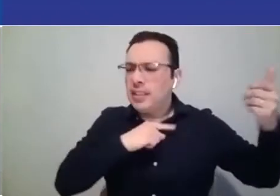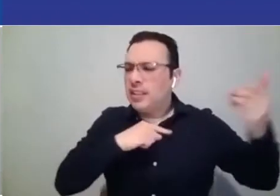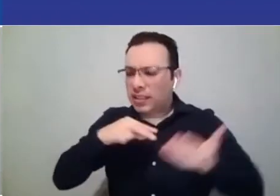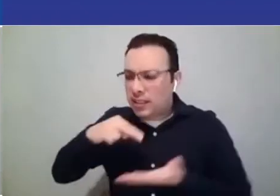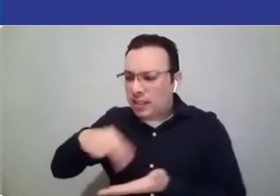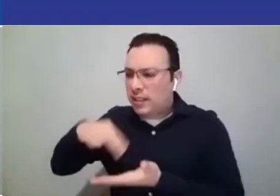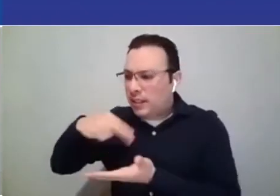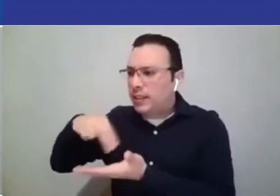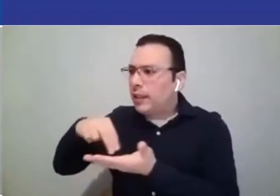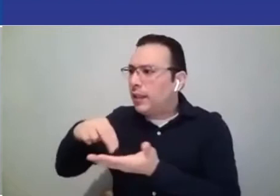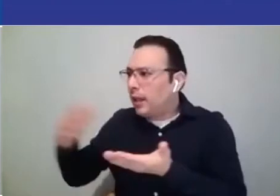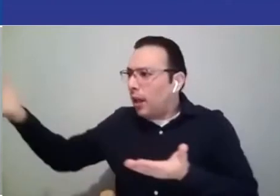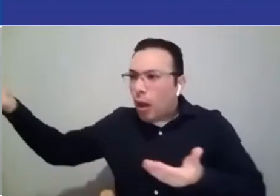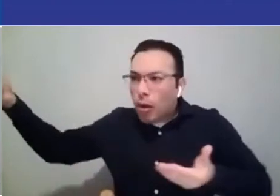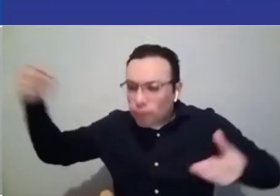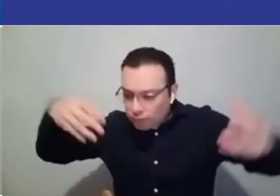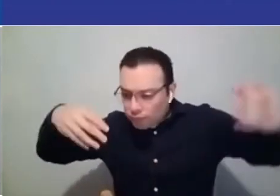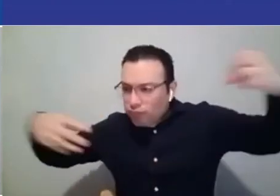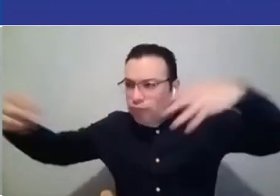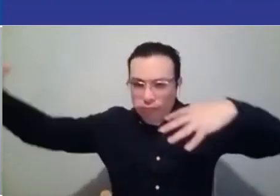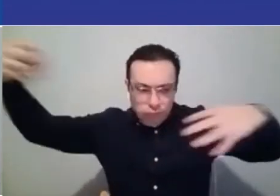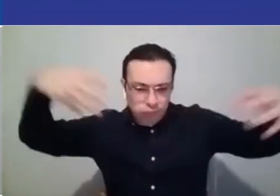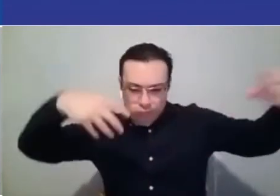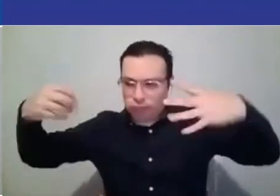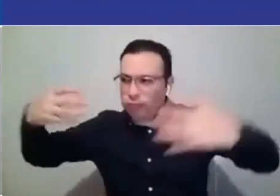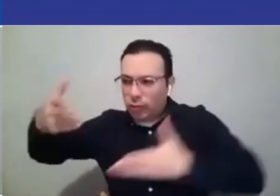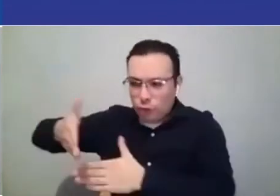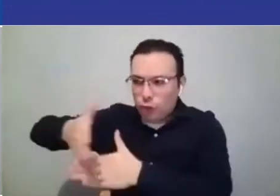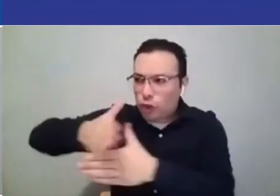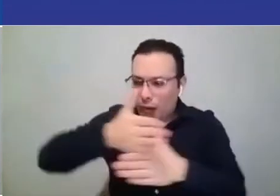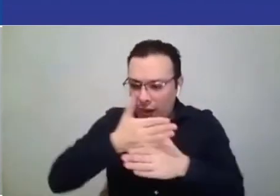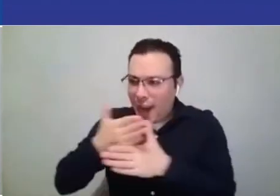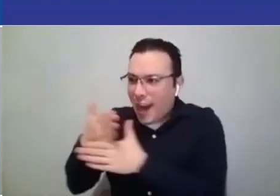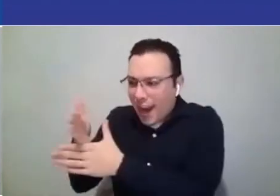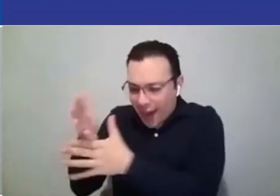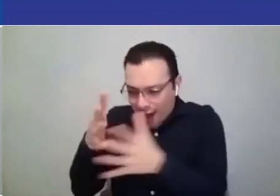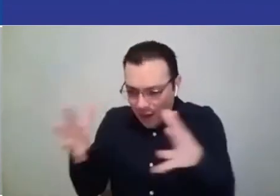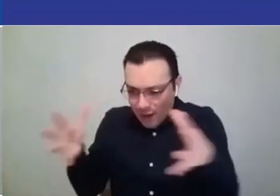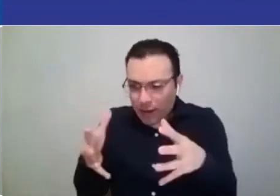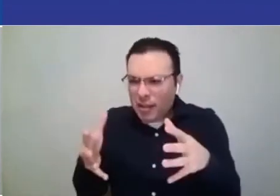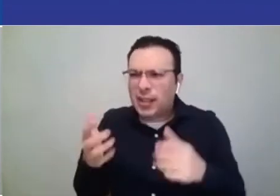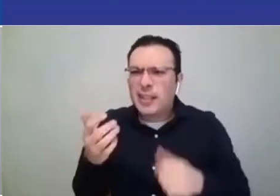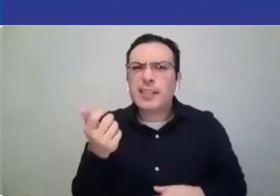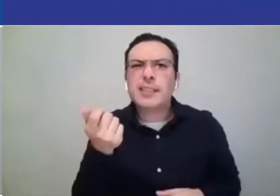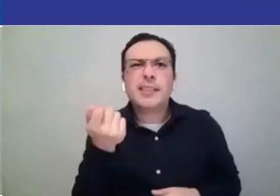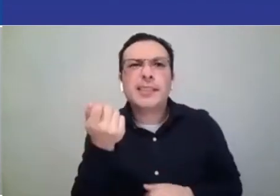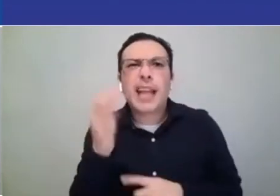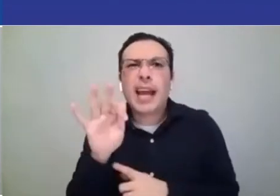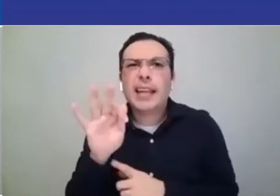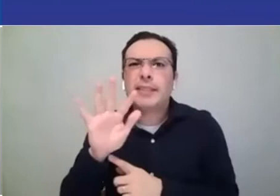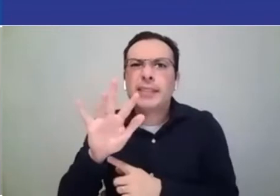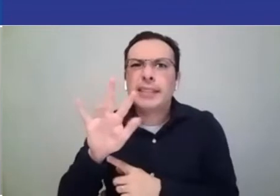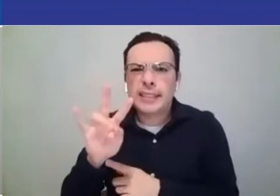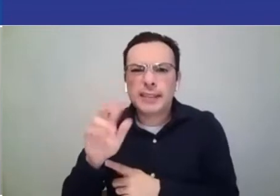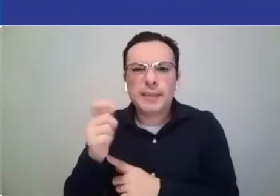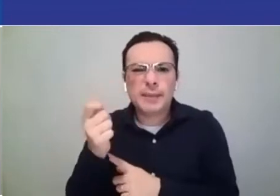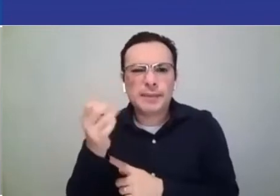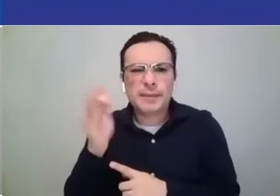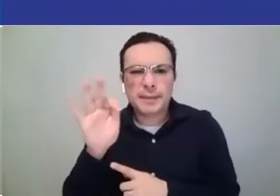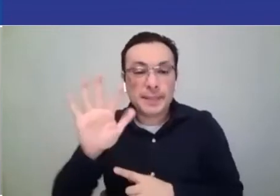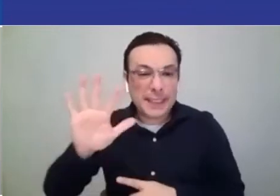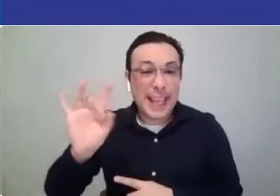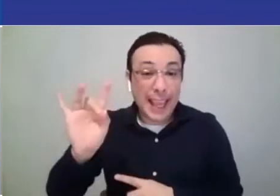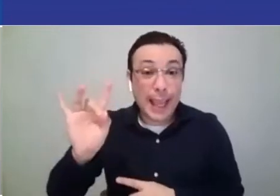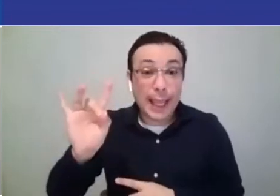so it was, all these different regional dances came together. And in, I think it was 57,